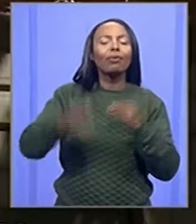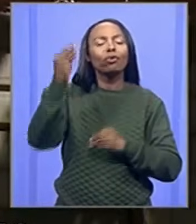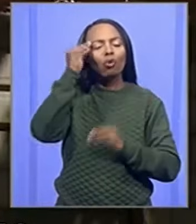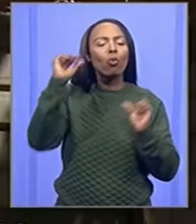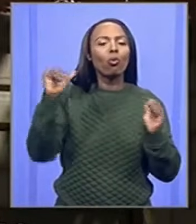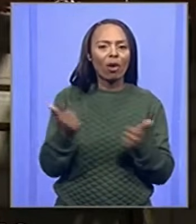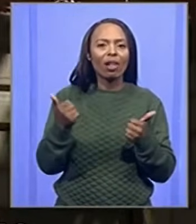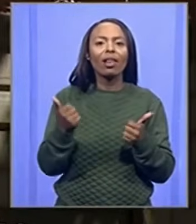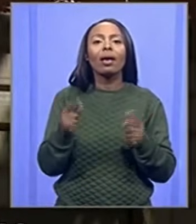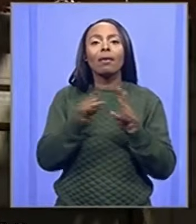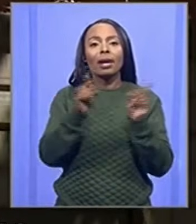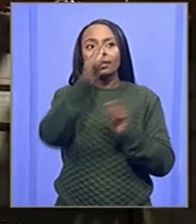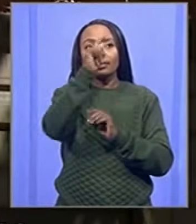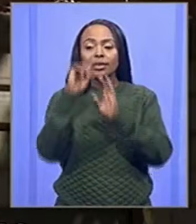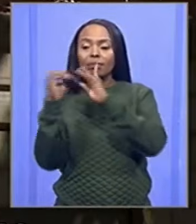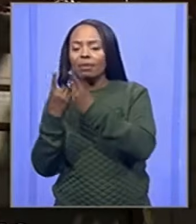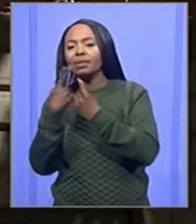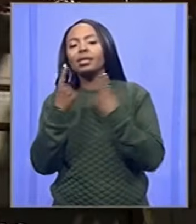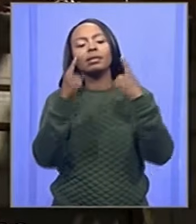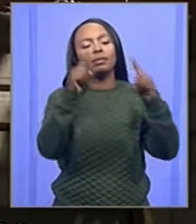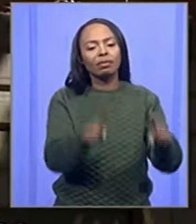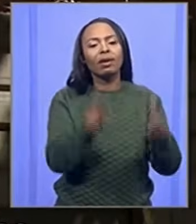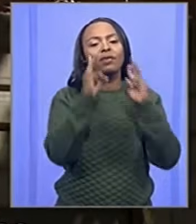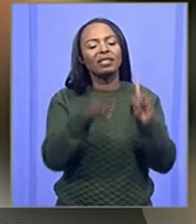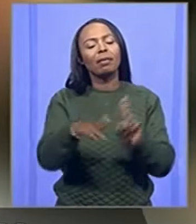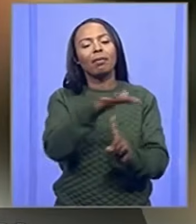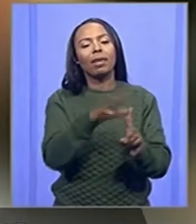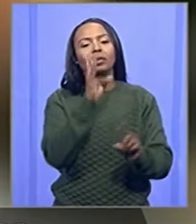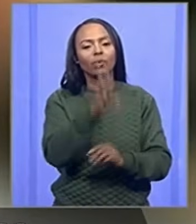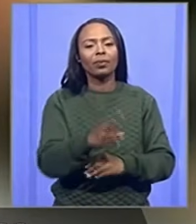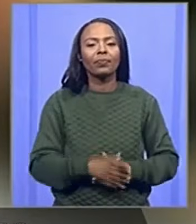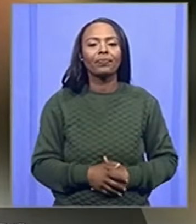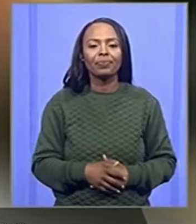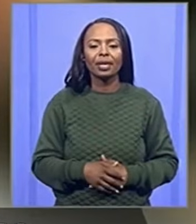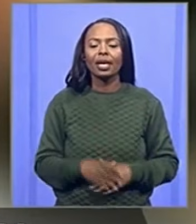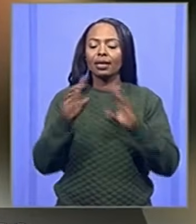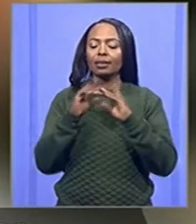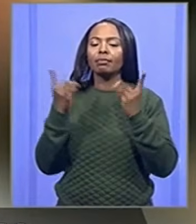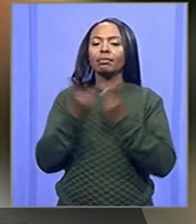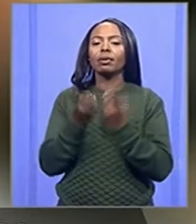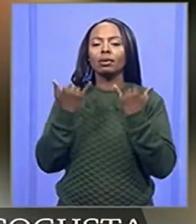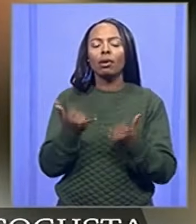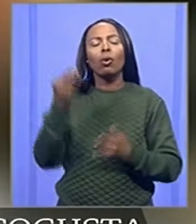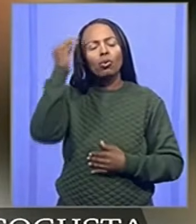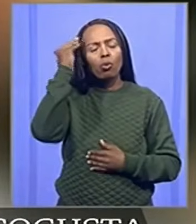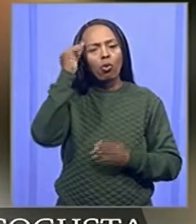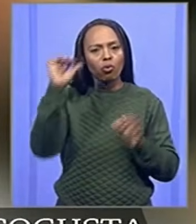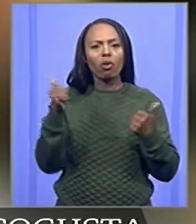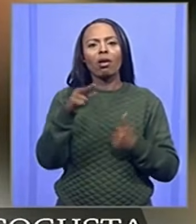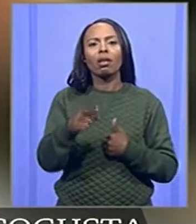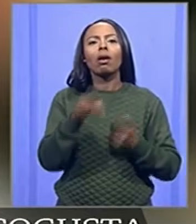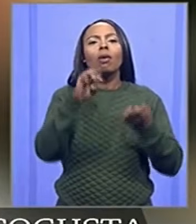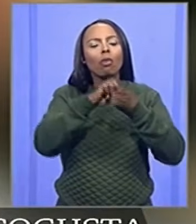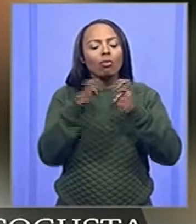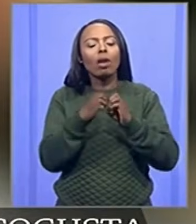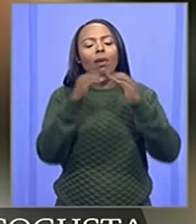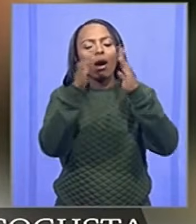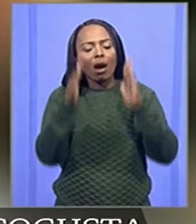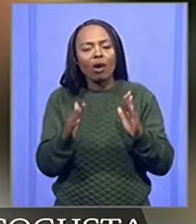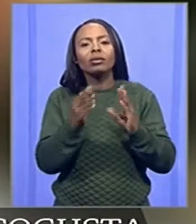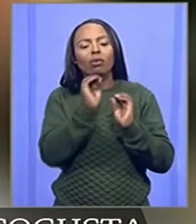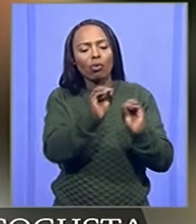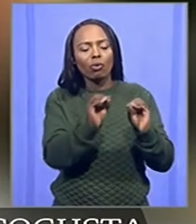re le tlile go etela motse wa Lexi mo bekeng e tlang. As a department, we are currently aware of the unfinished housing. The construction